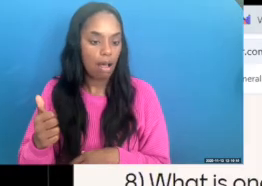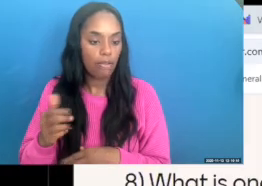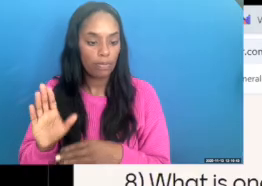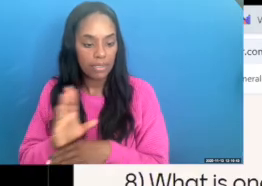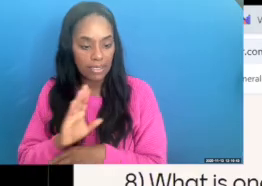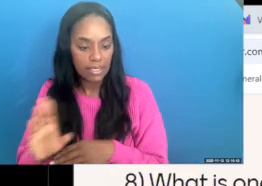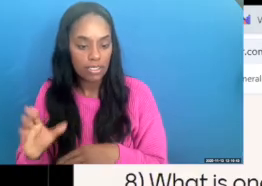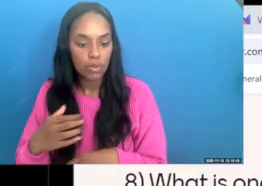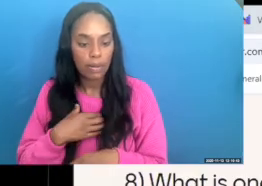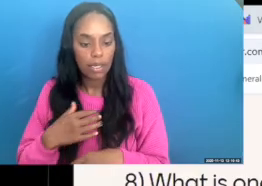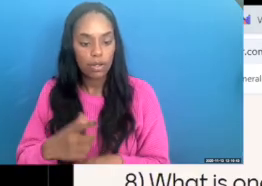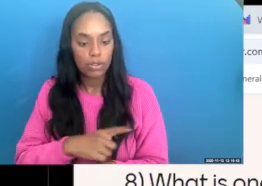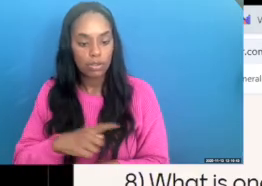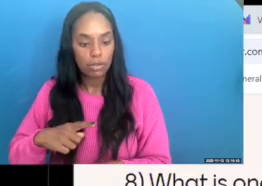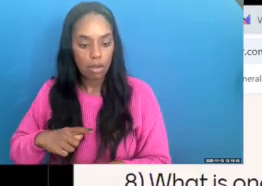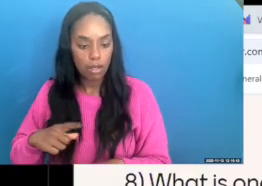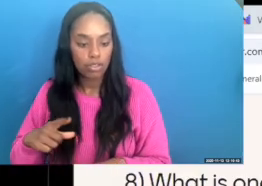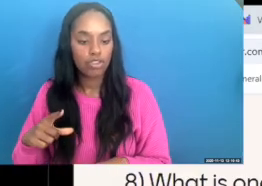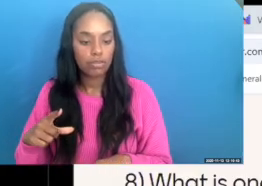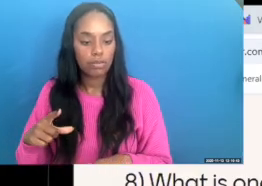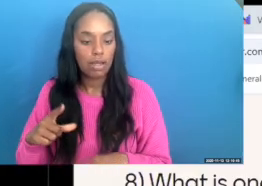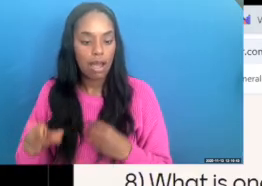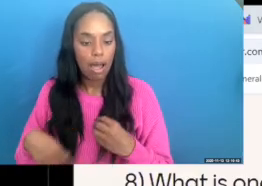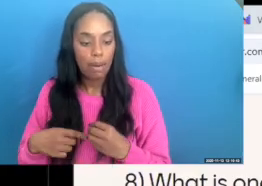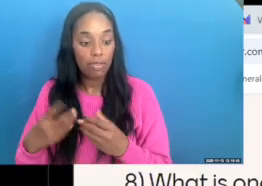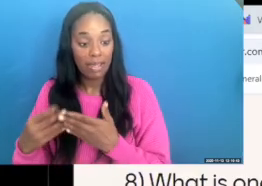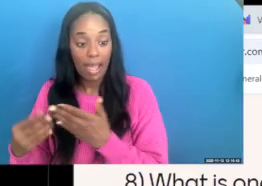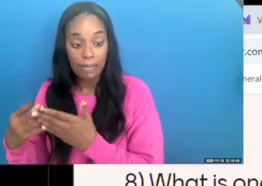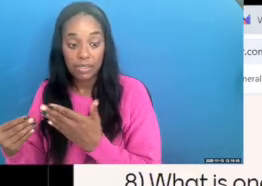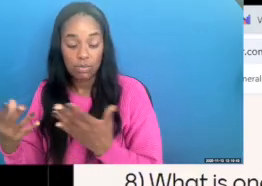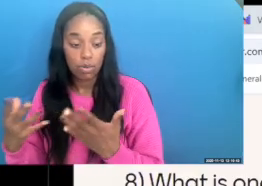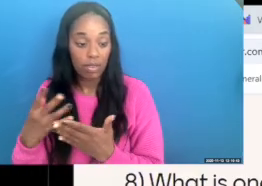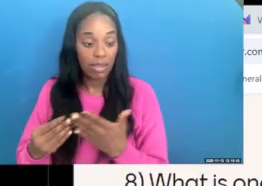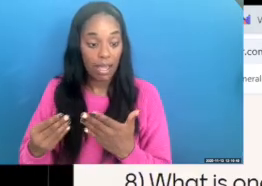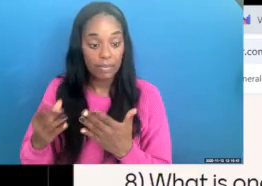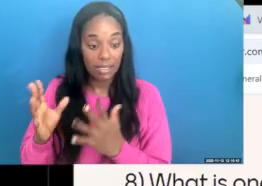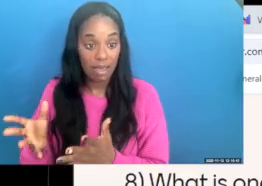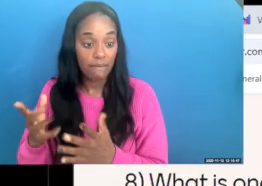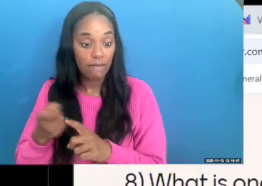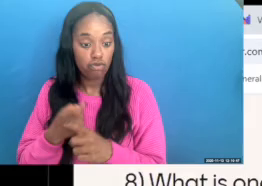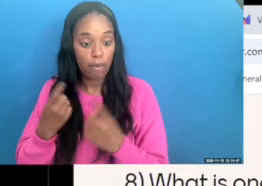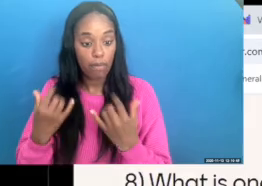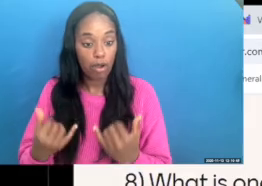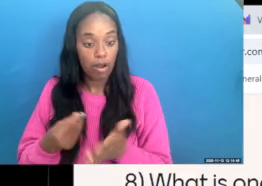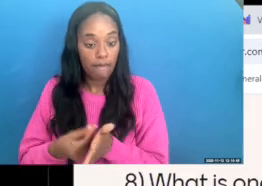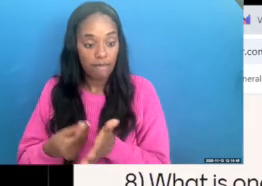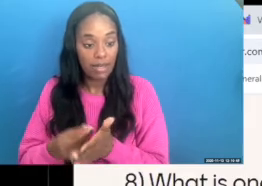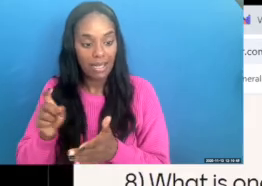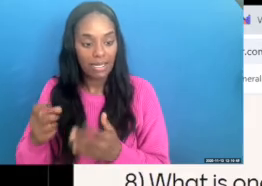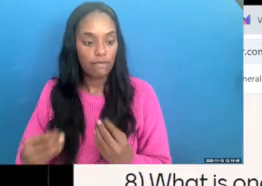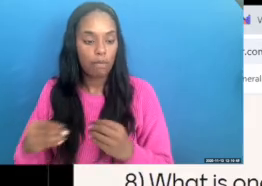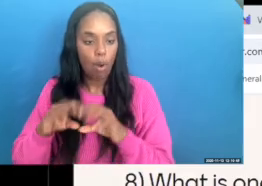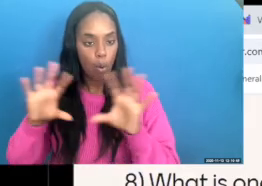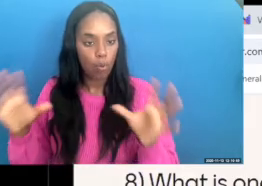I would encourage CARB and other stakeholders here to appeal to the legislature regarding the gaps. What are the gaps left by the